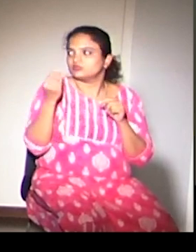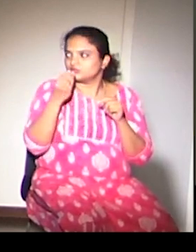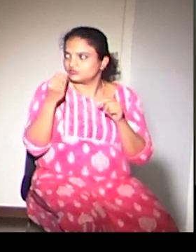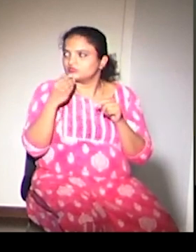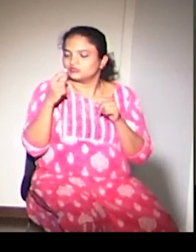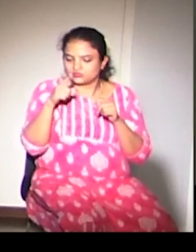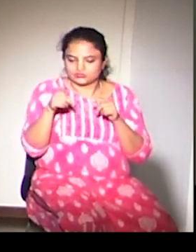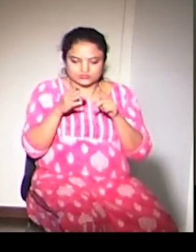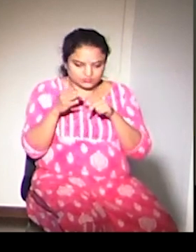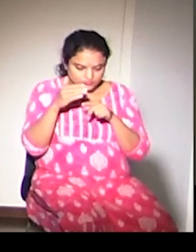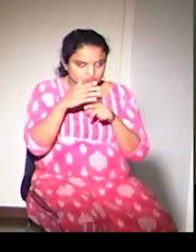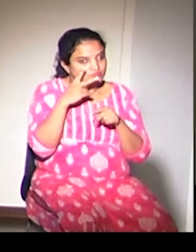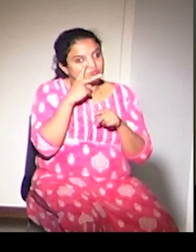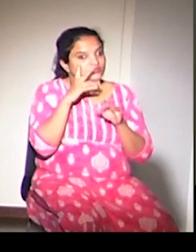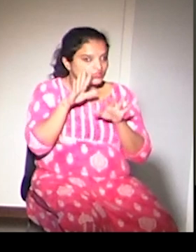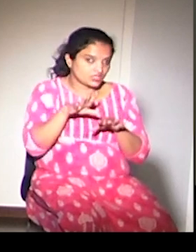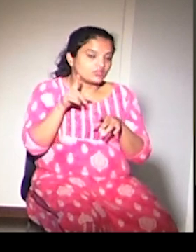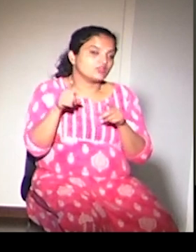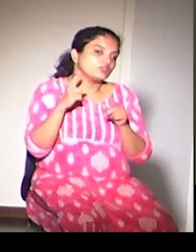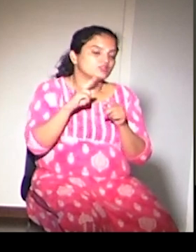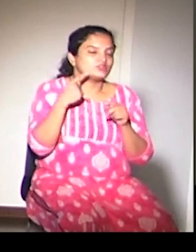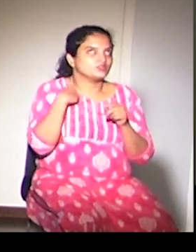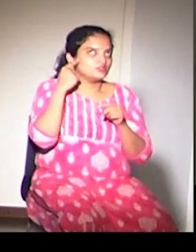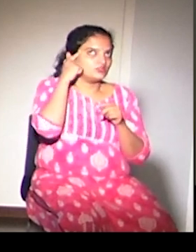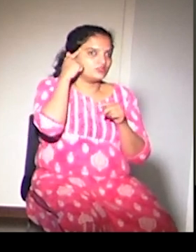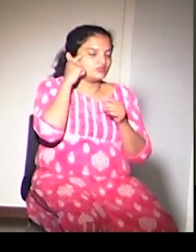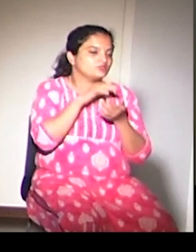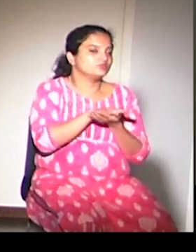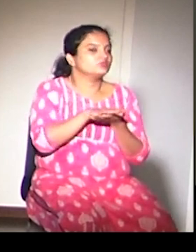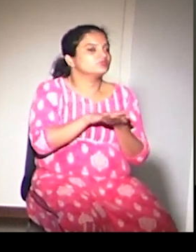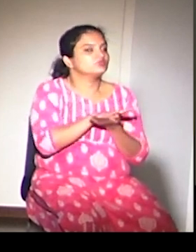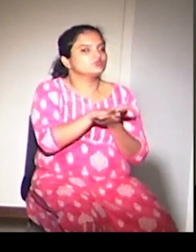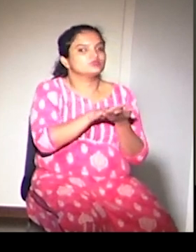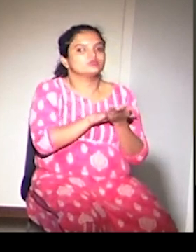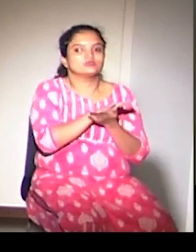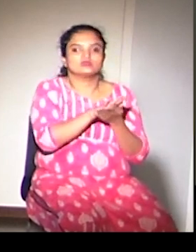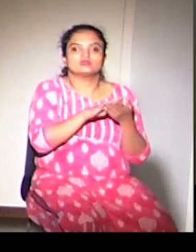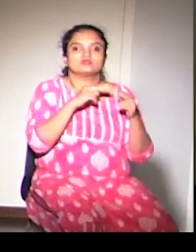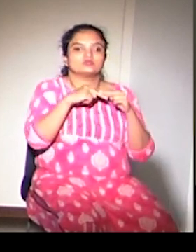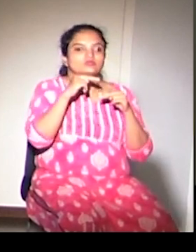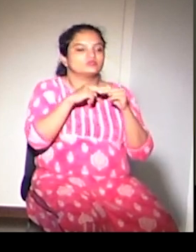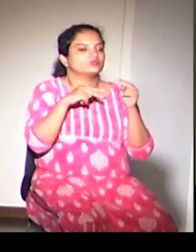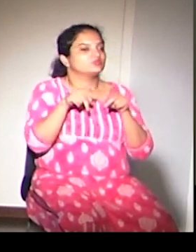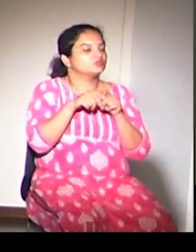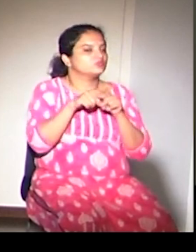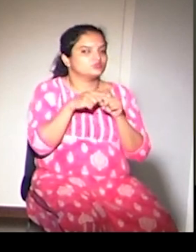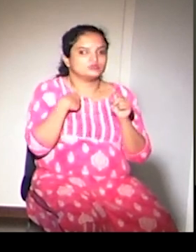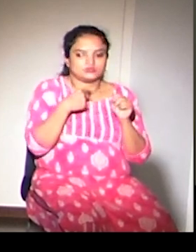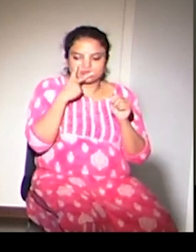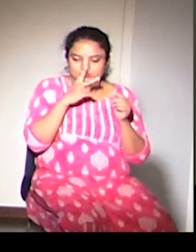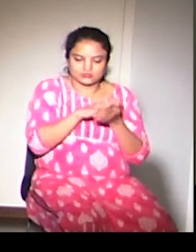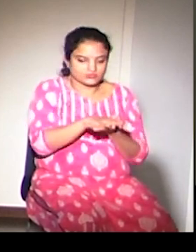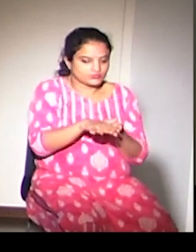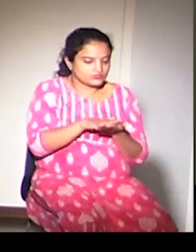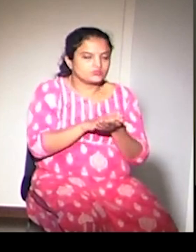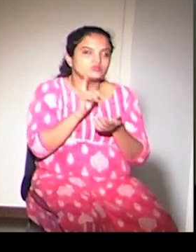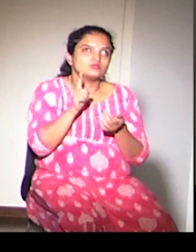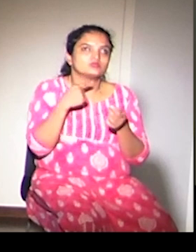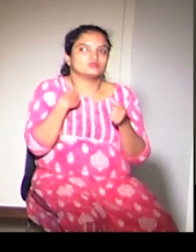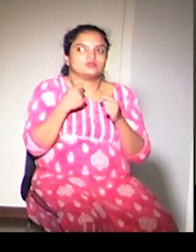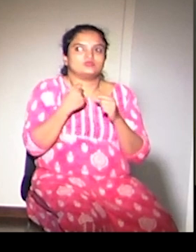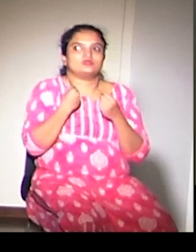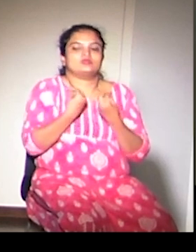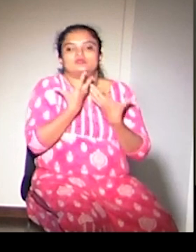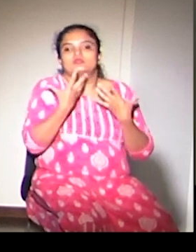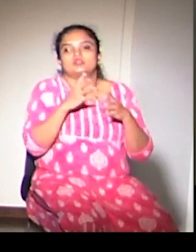carefully researched, and one's just got to remember that the whole building did look like that once. But it's a bit of a shock after